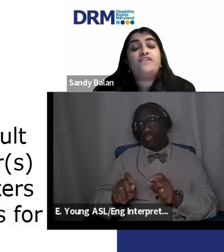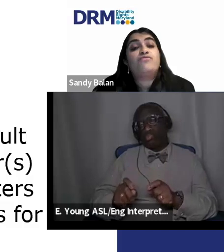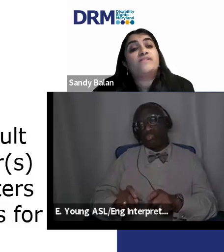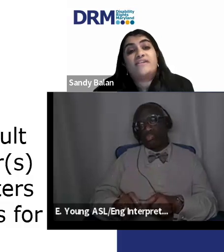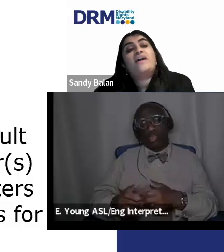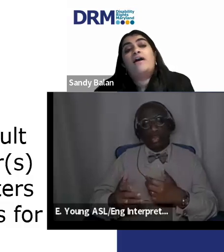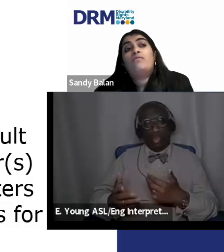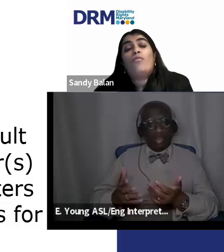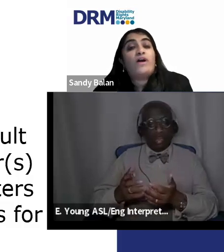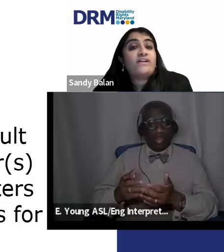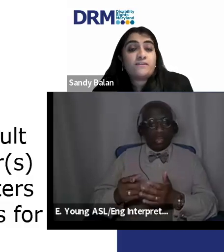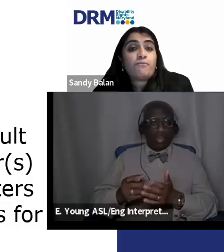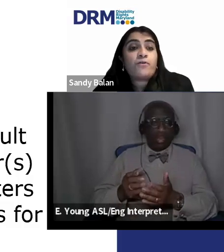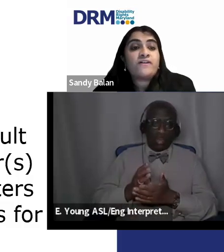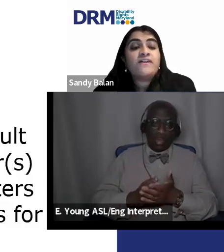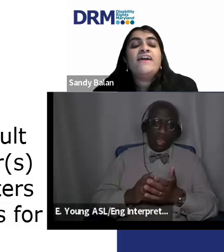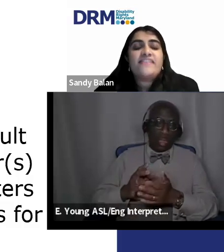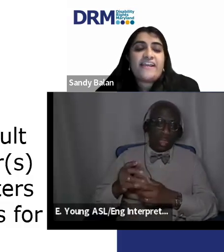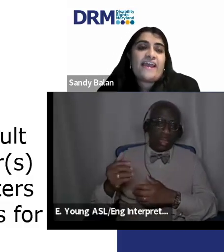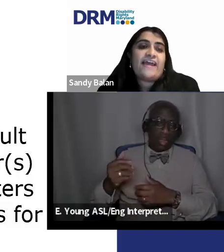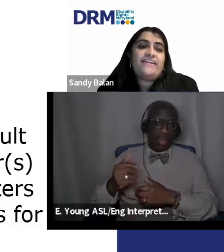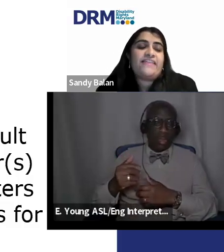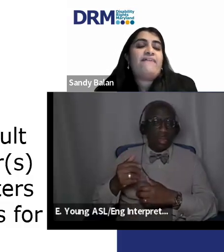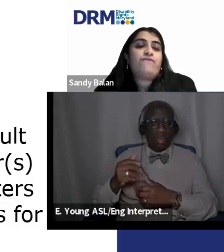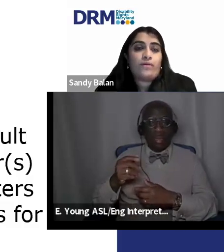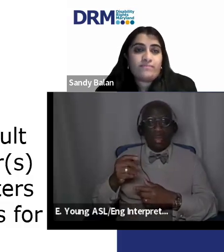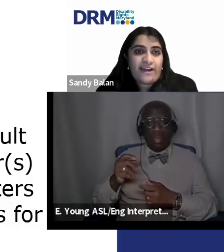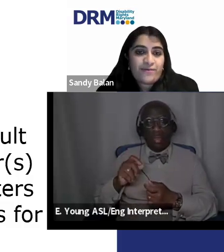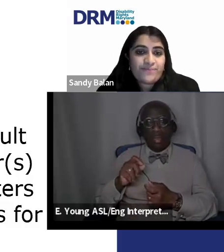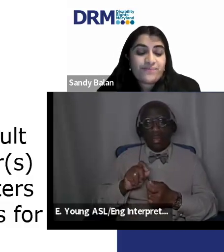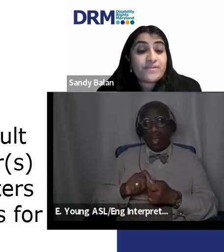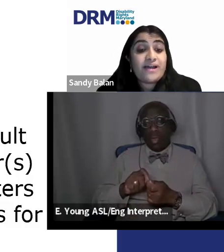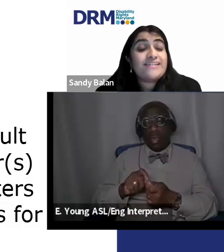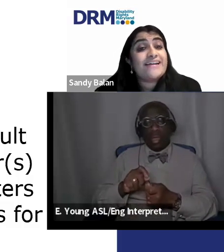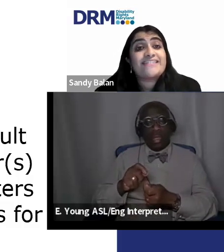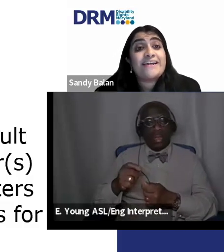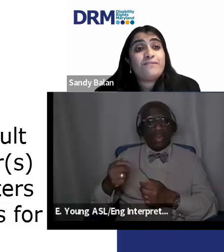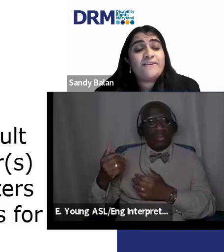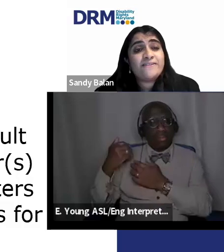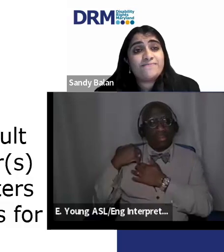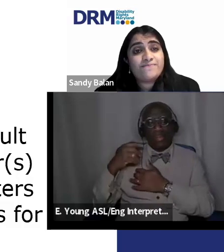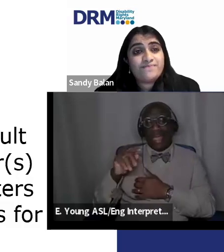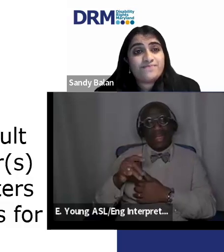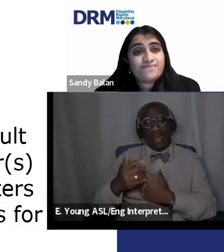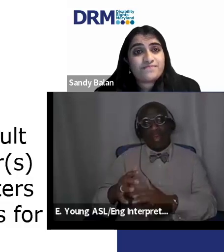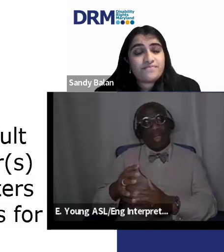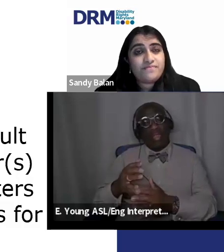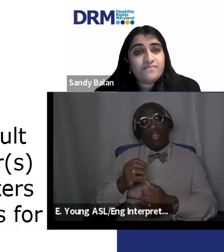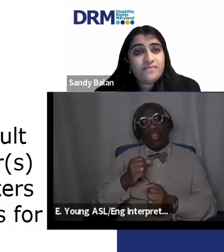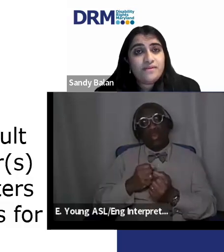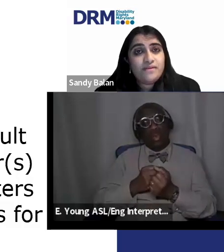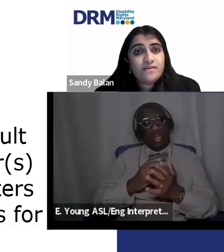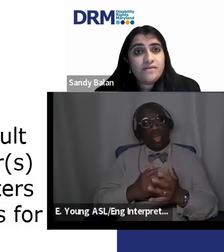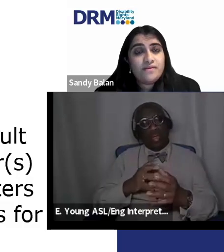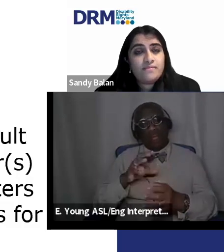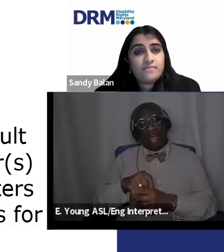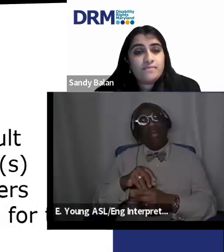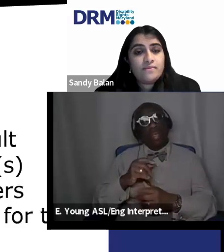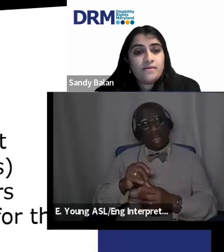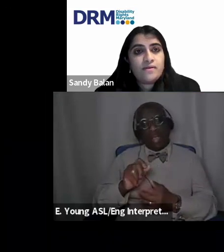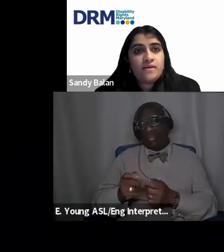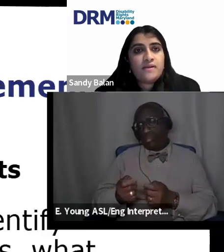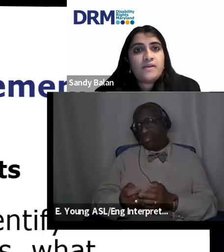task, an individual does not want a supporter, they can edit that form down. Next slide, please.